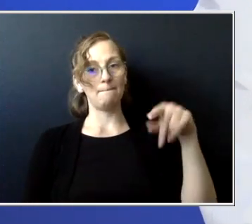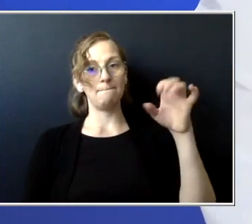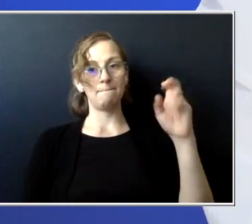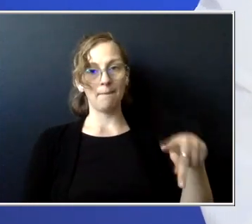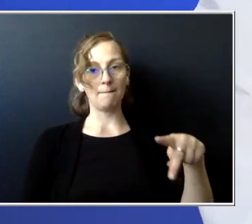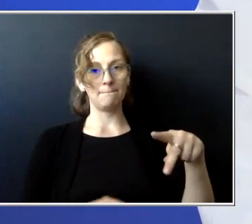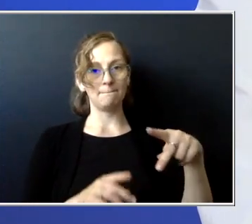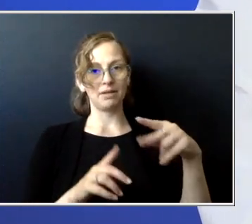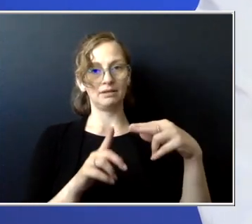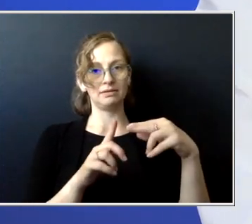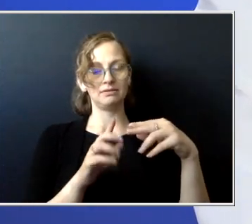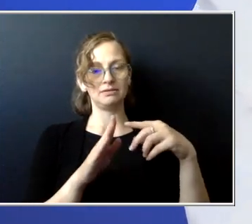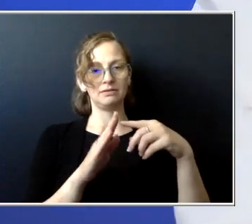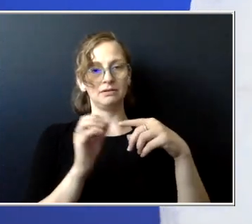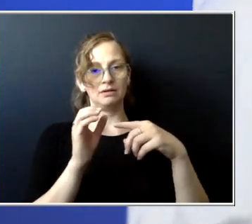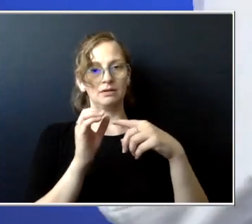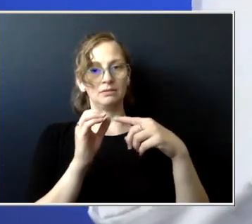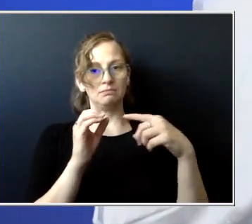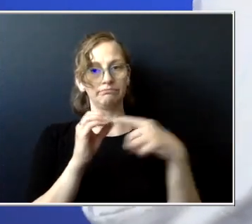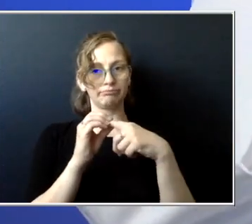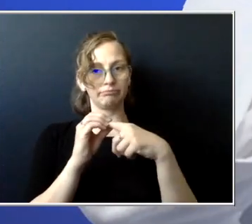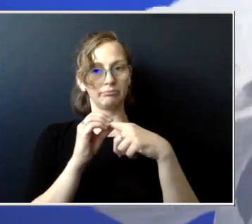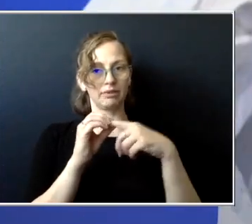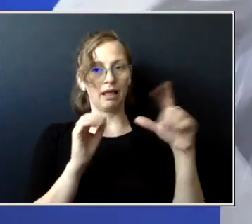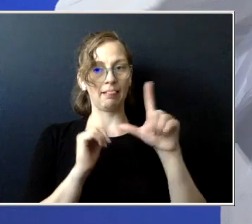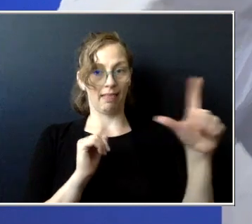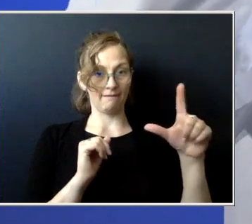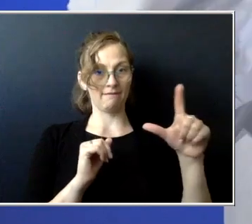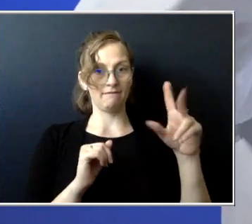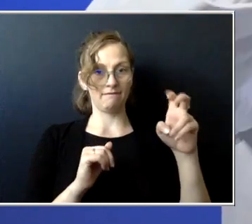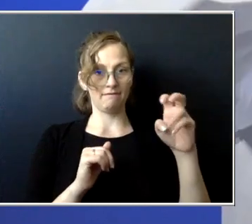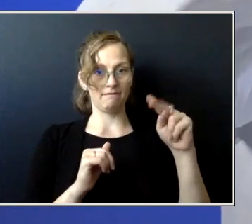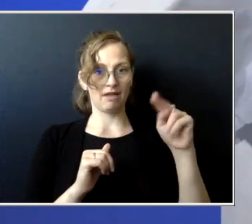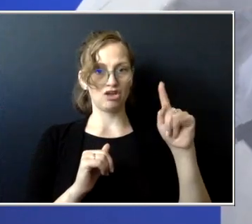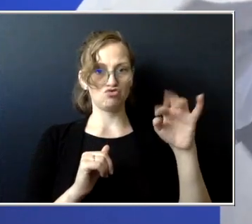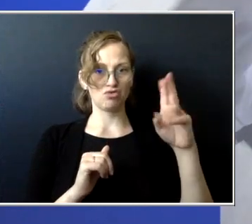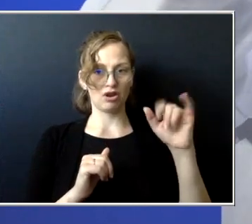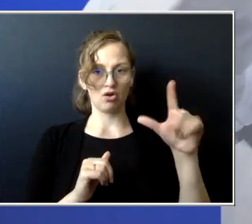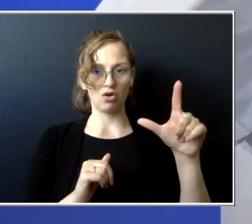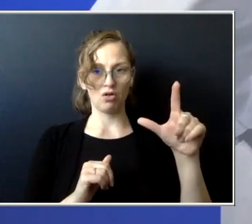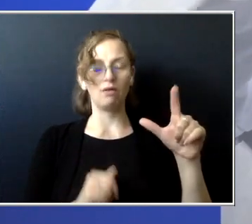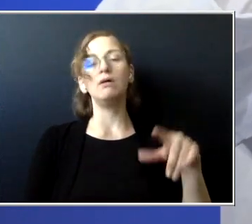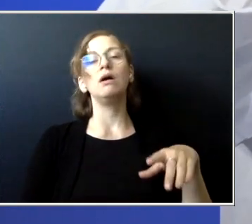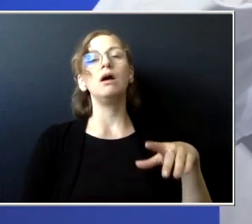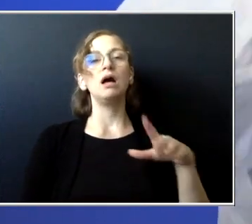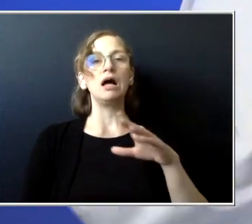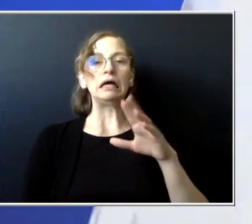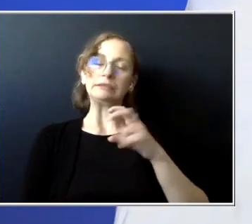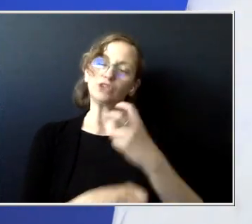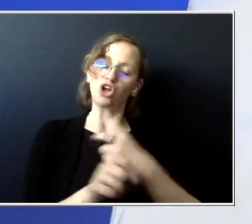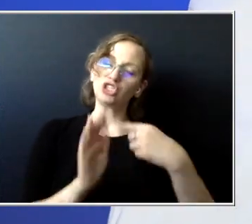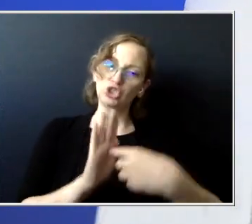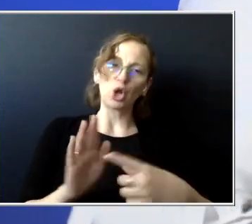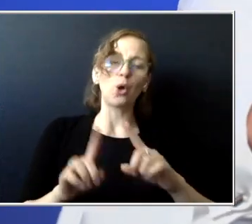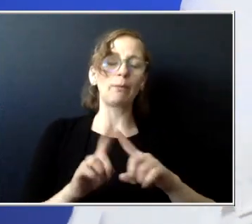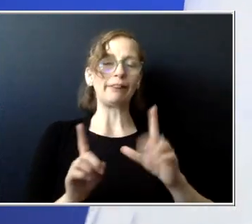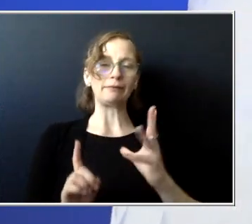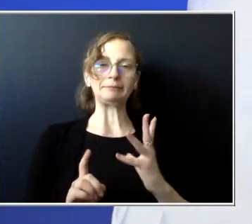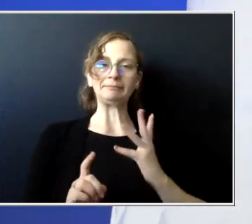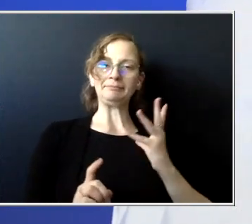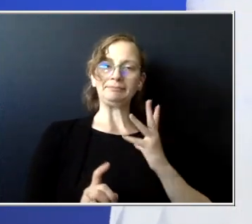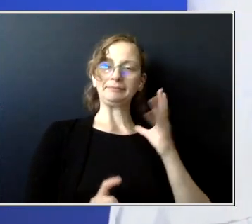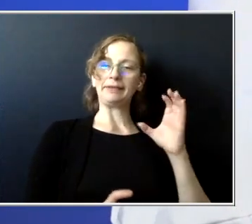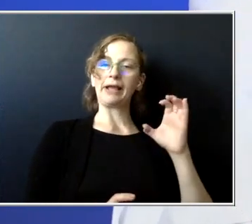and what this problem with sealing is, it's hard to show, but there's a very sort of sophisticated clip device that